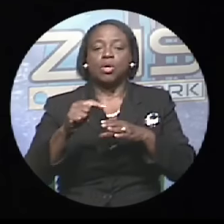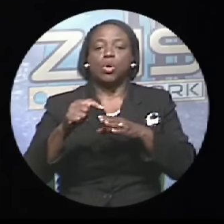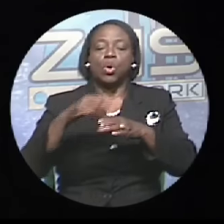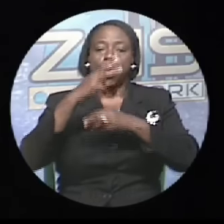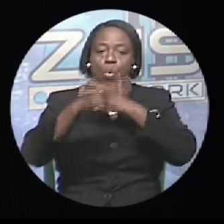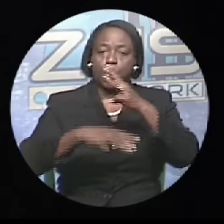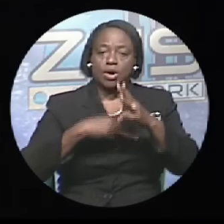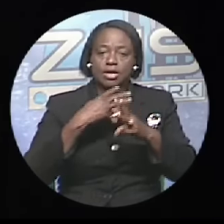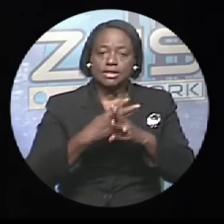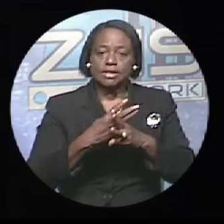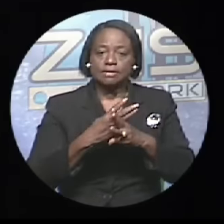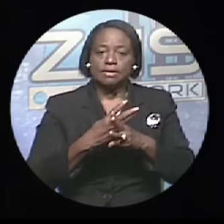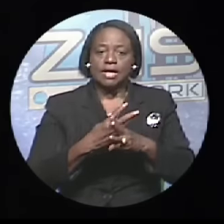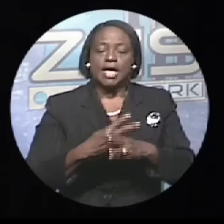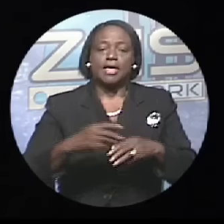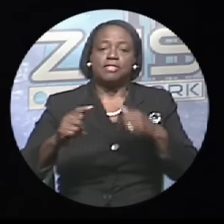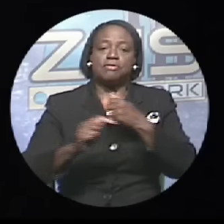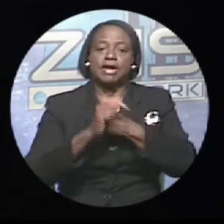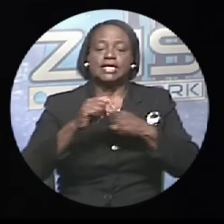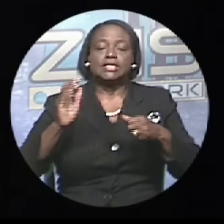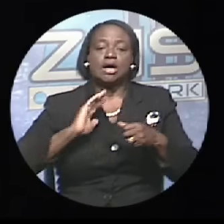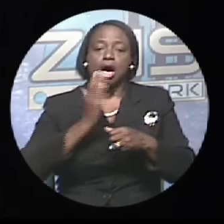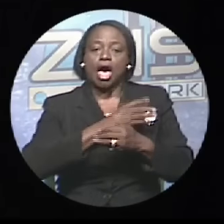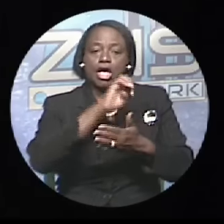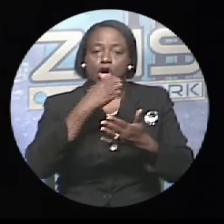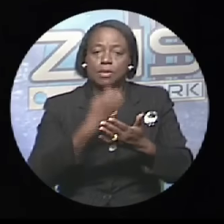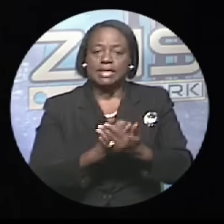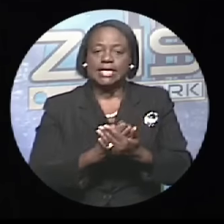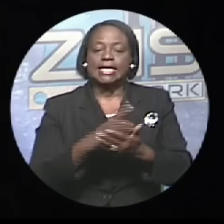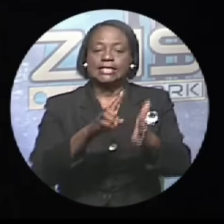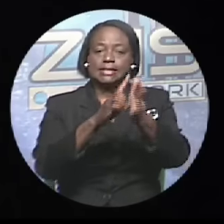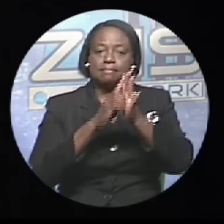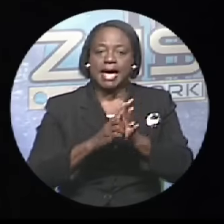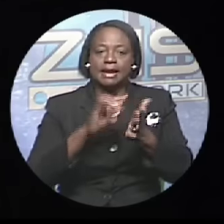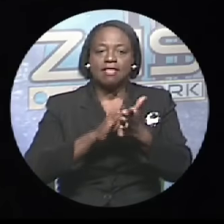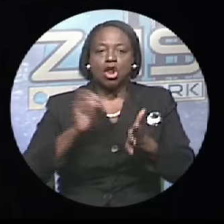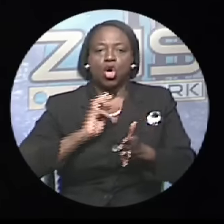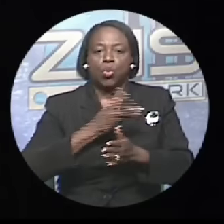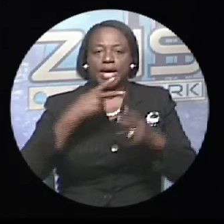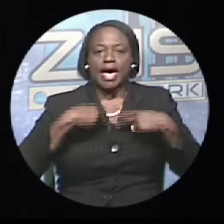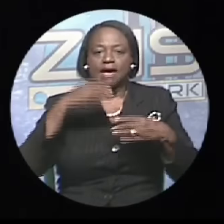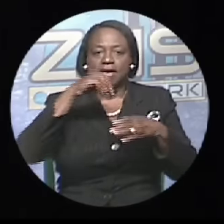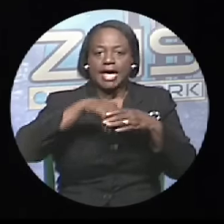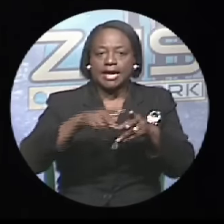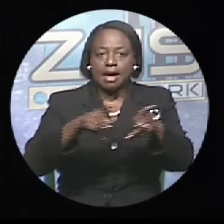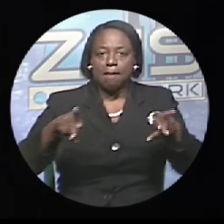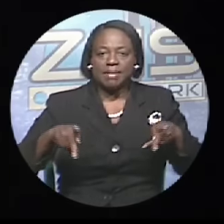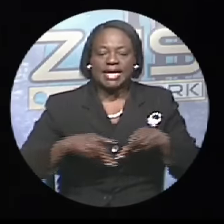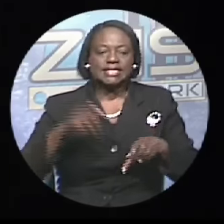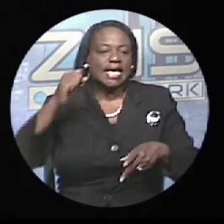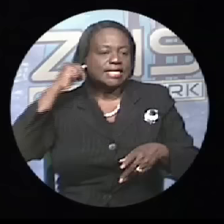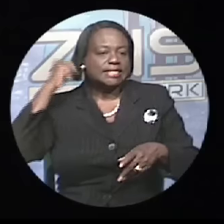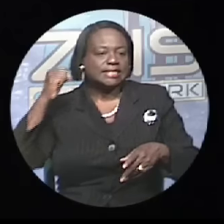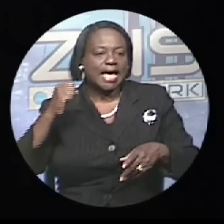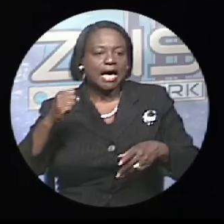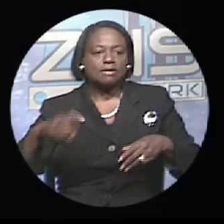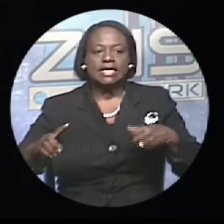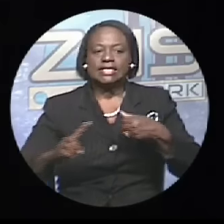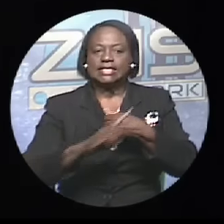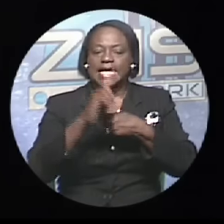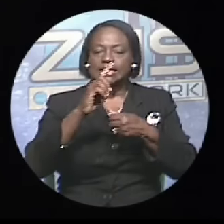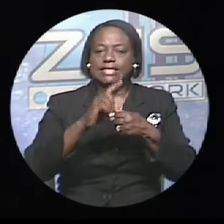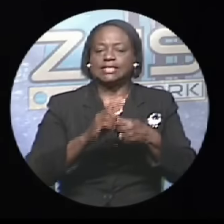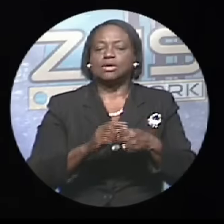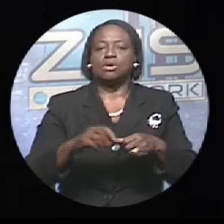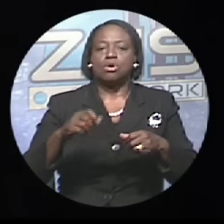our fragile economies and demands that we have in place sound disaster risk